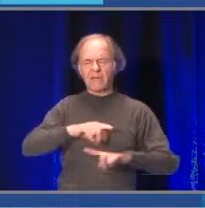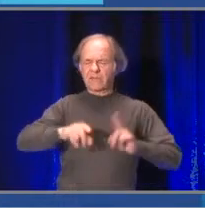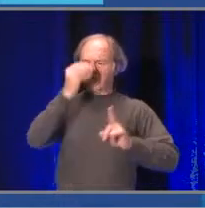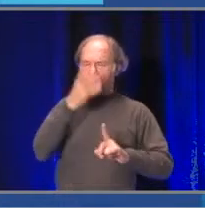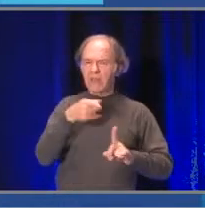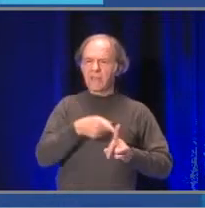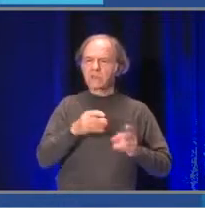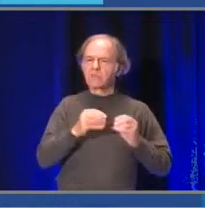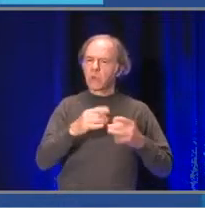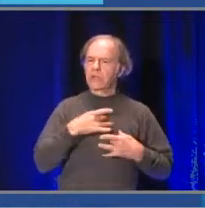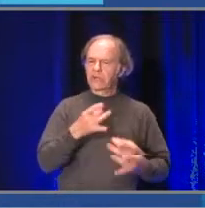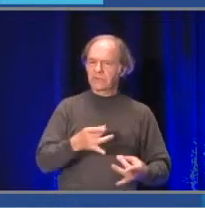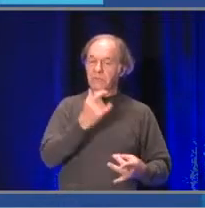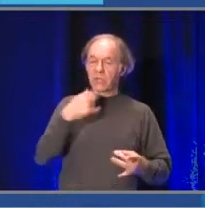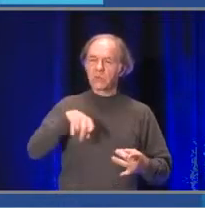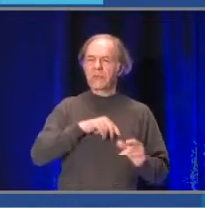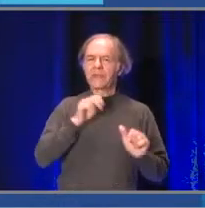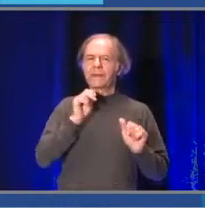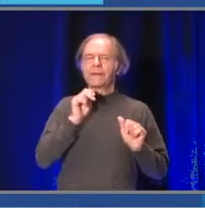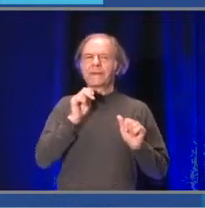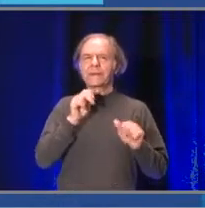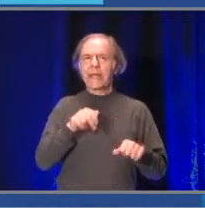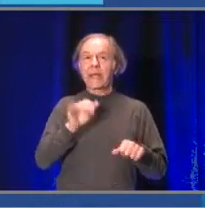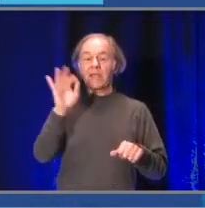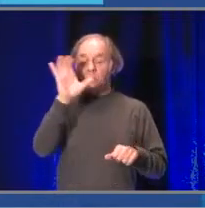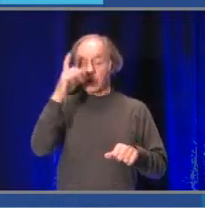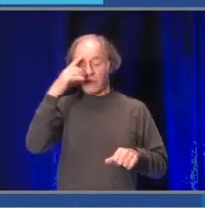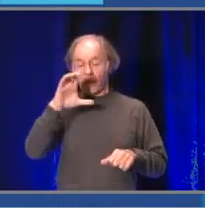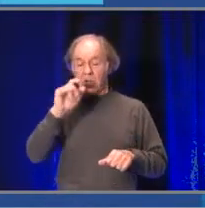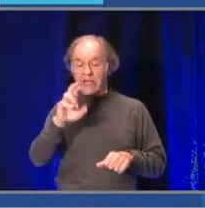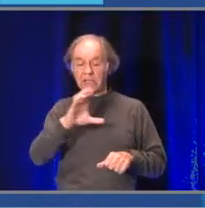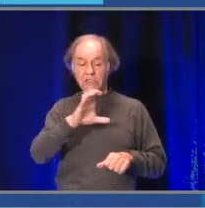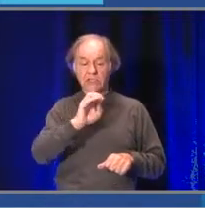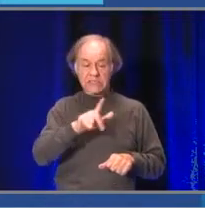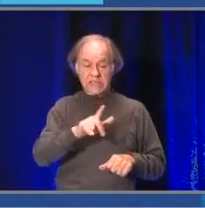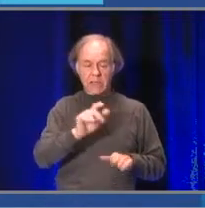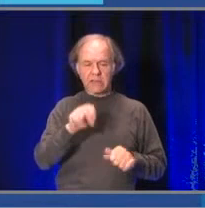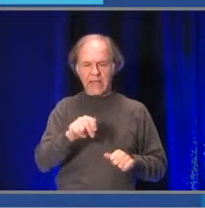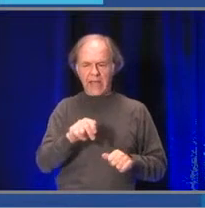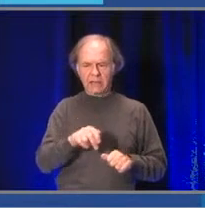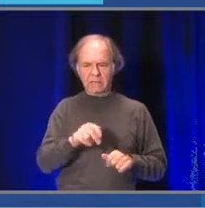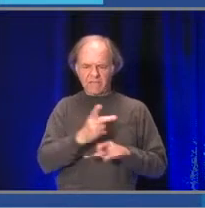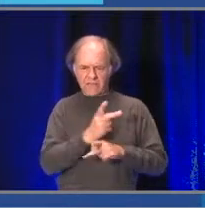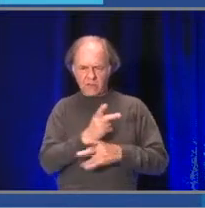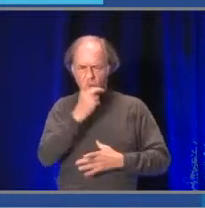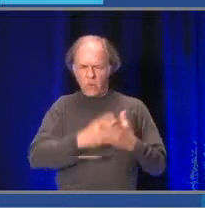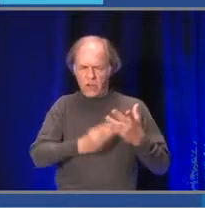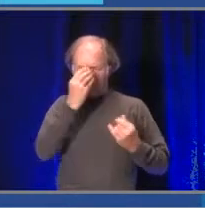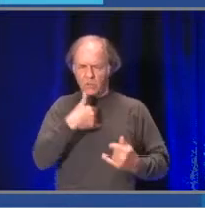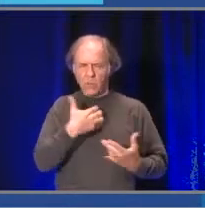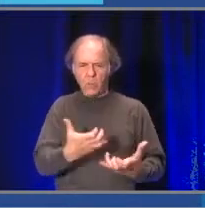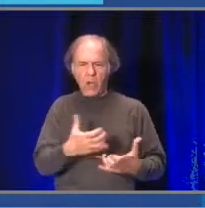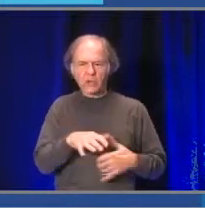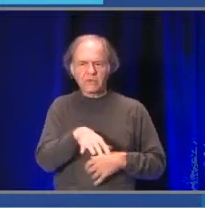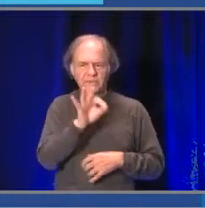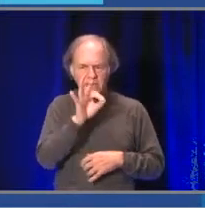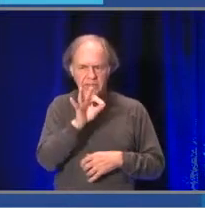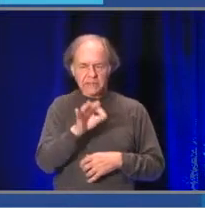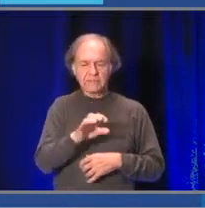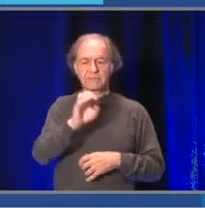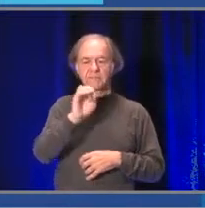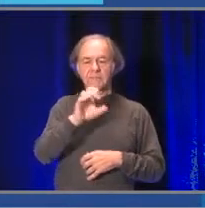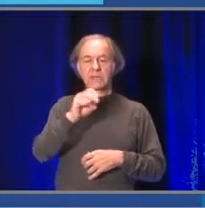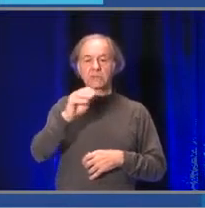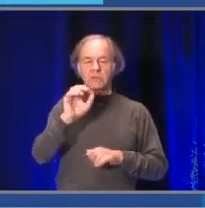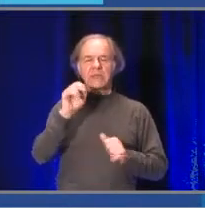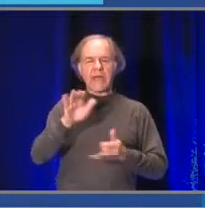what makes them more interesting because we can, when we look for cancer cell, determine the information that we are after. Exosome